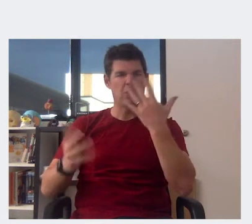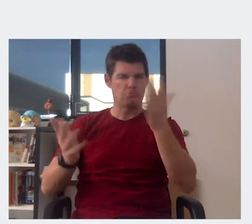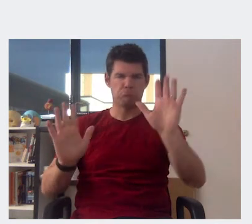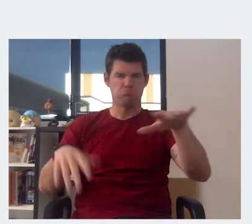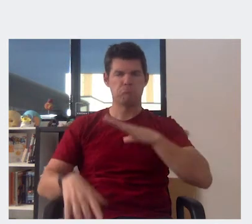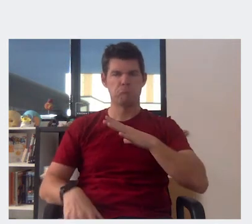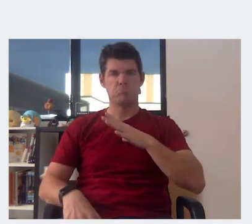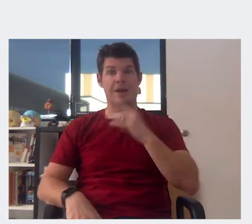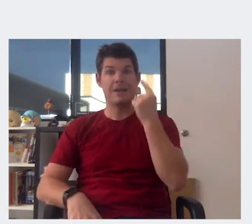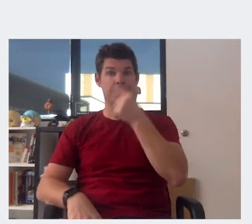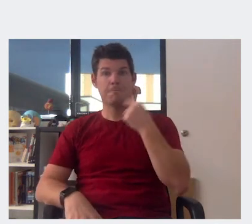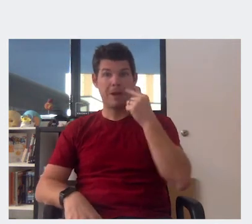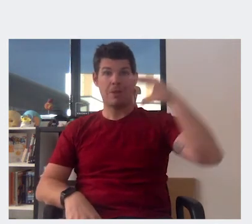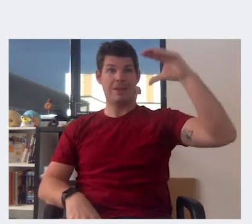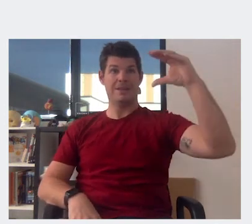them over.